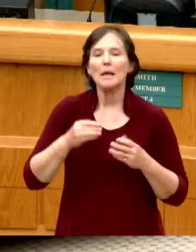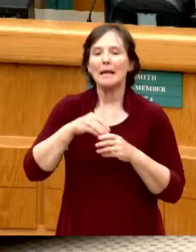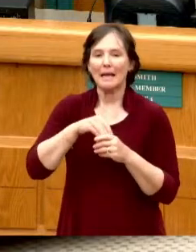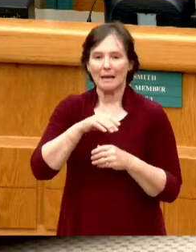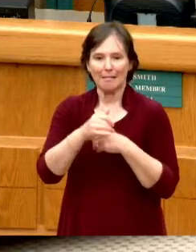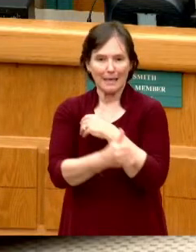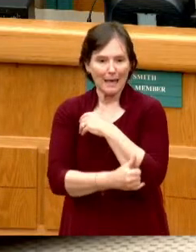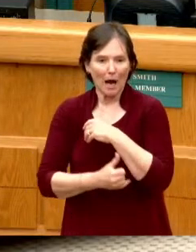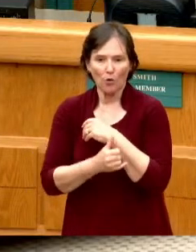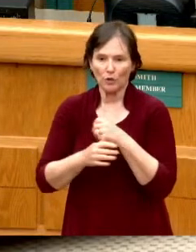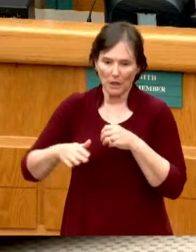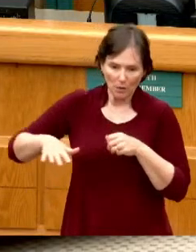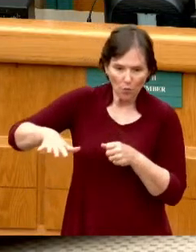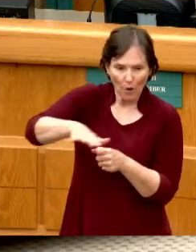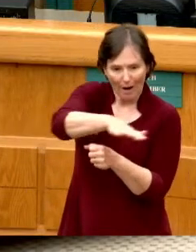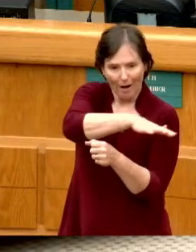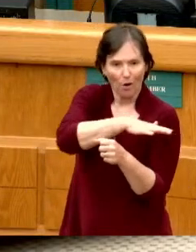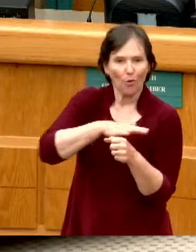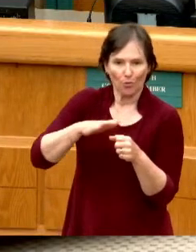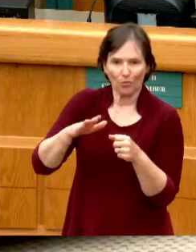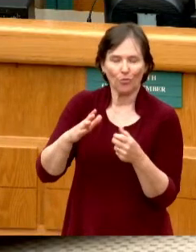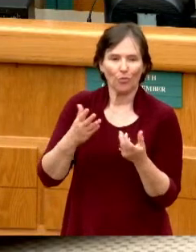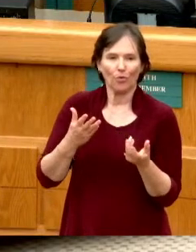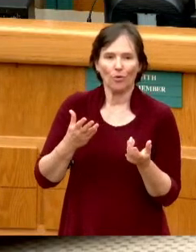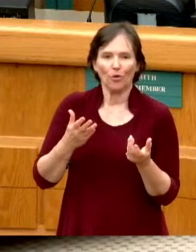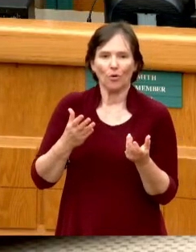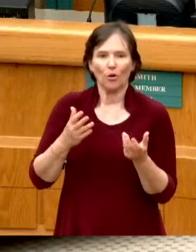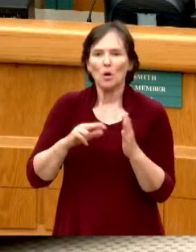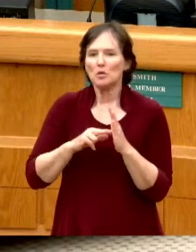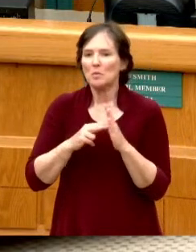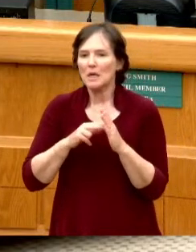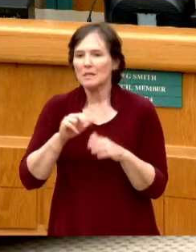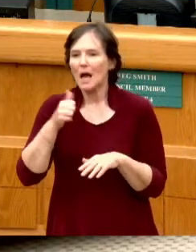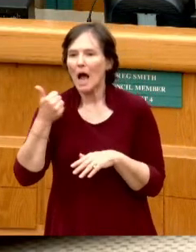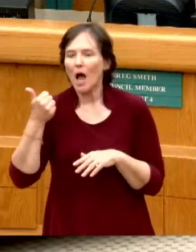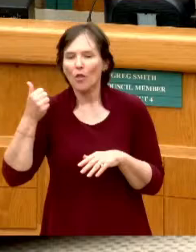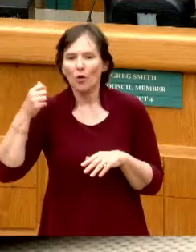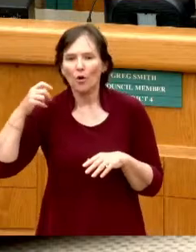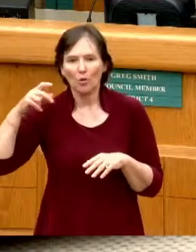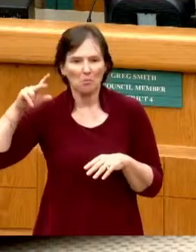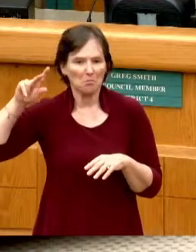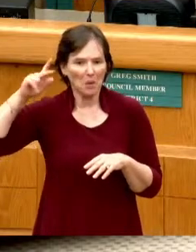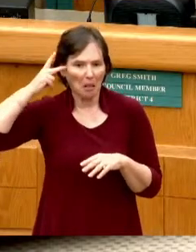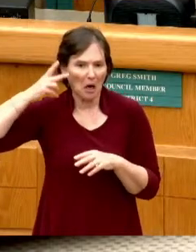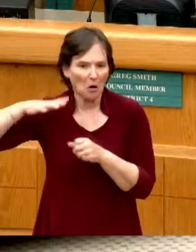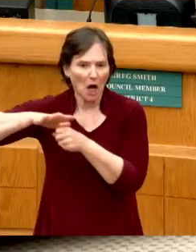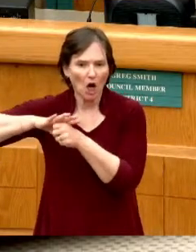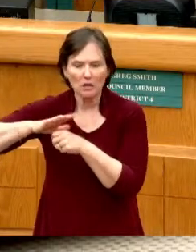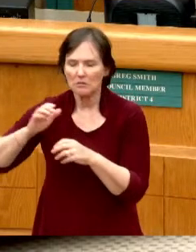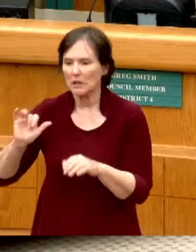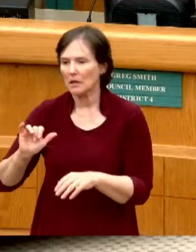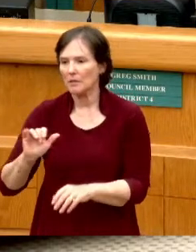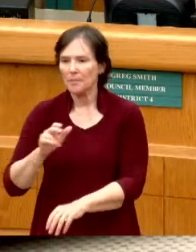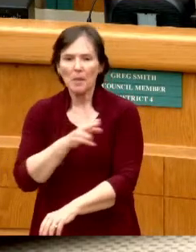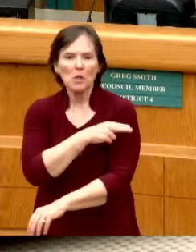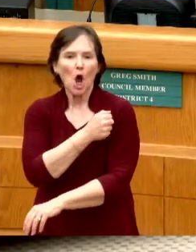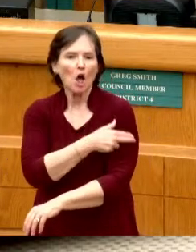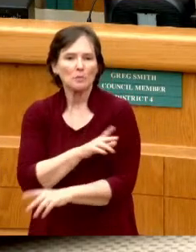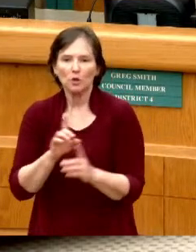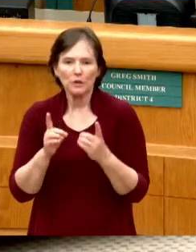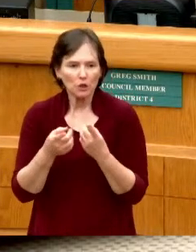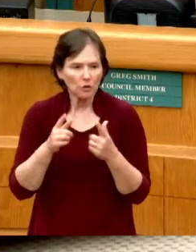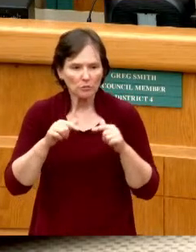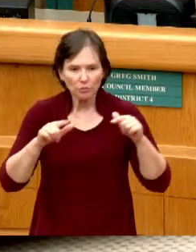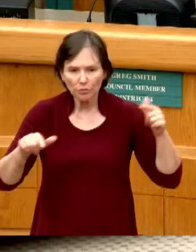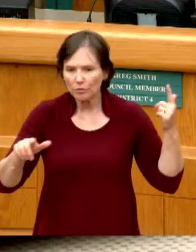the communities that we support, which means other political jurisdictions like the hospital district. We've put forth the